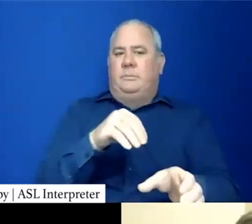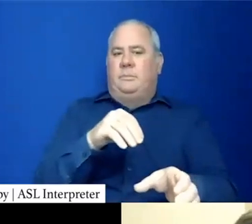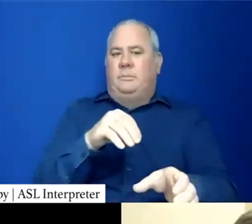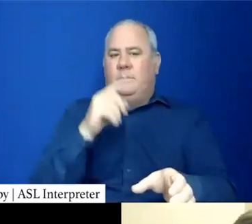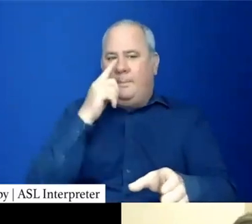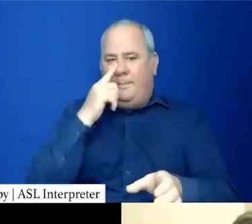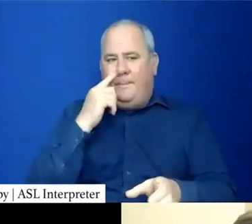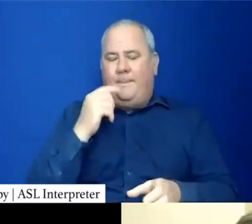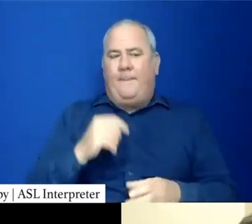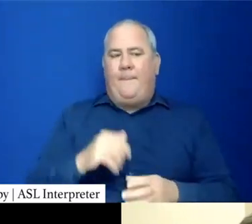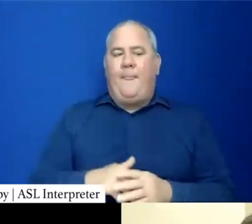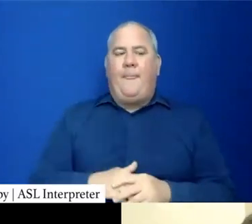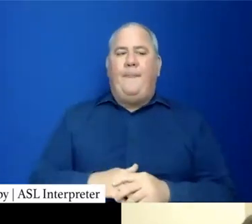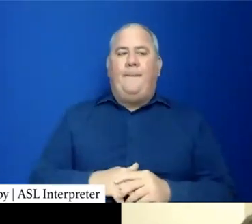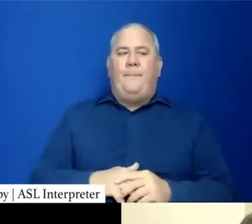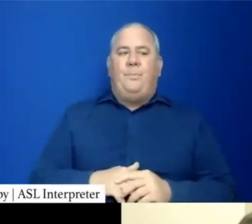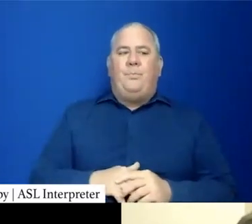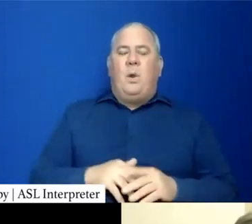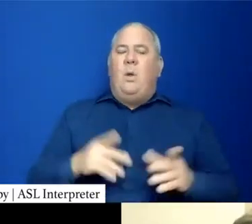there's no perceived,